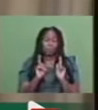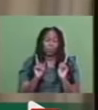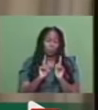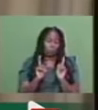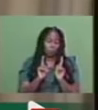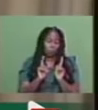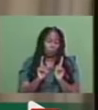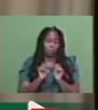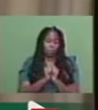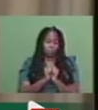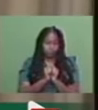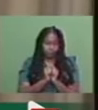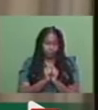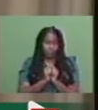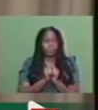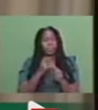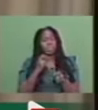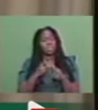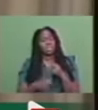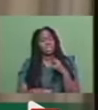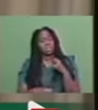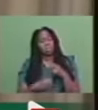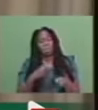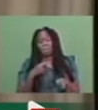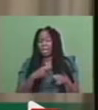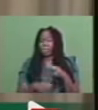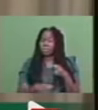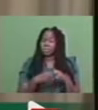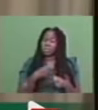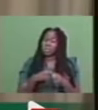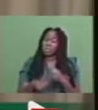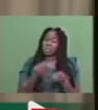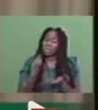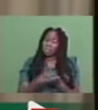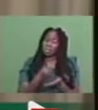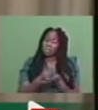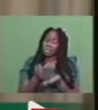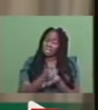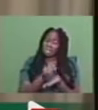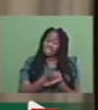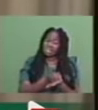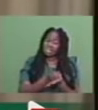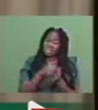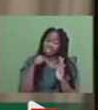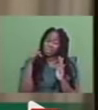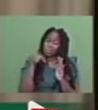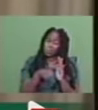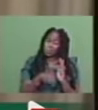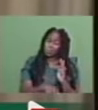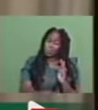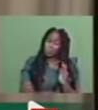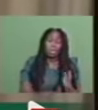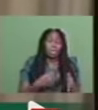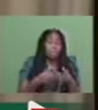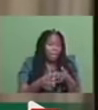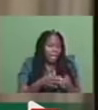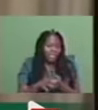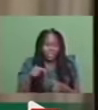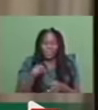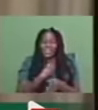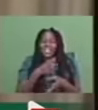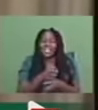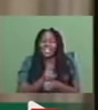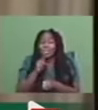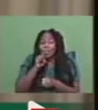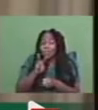take on incomes. And all this fall in revenue, despite an unexpected windfall in 2.4 billion that they got from